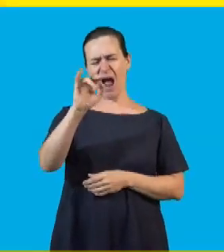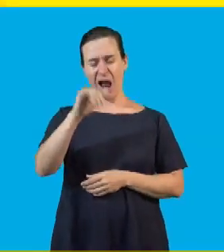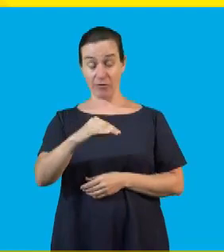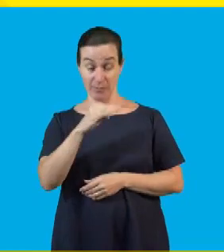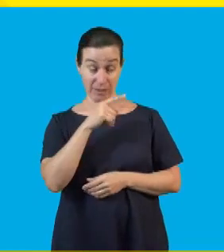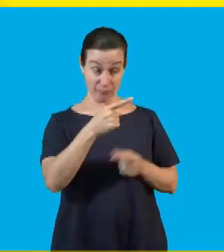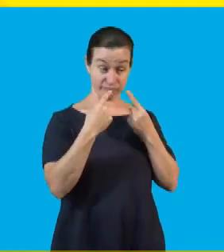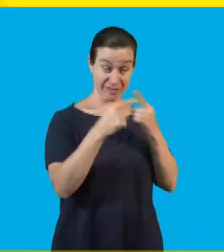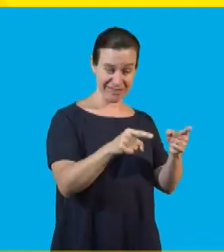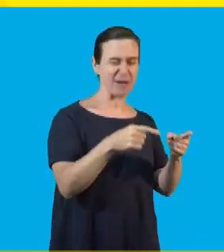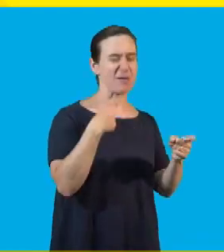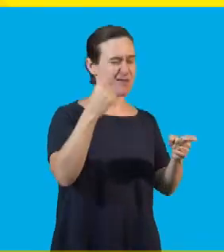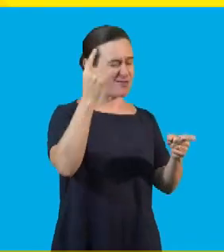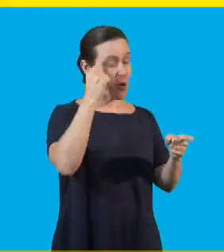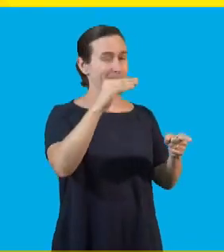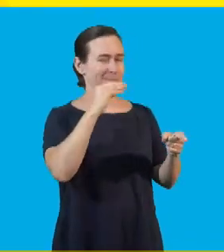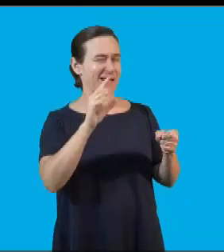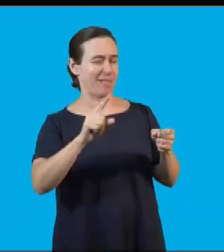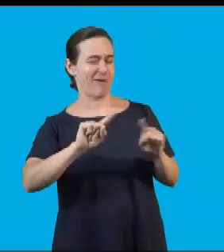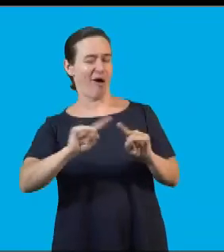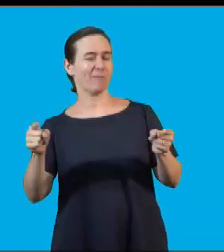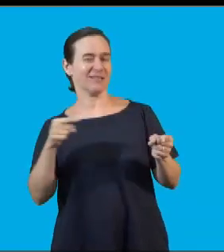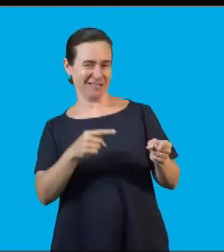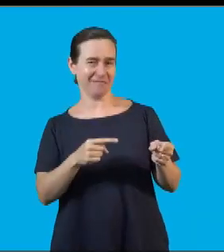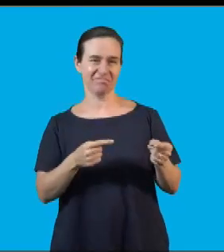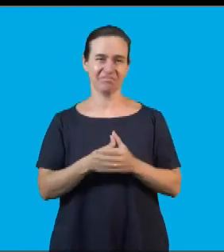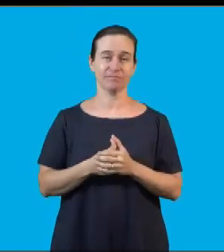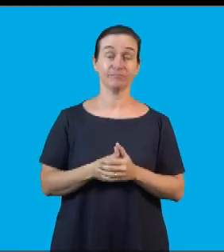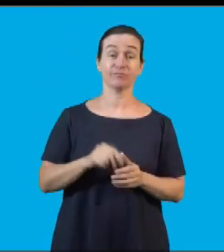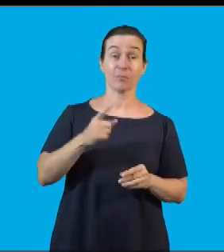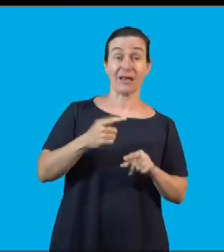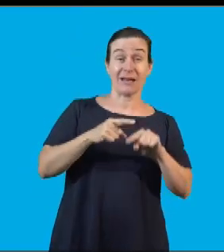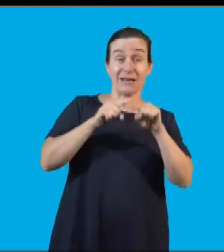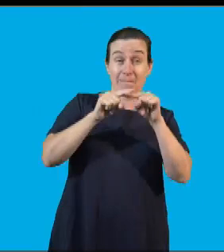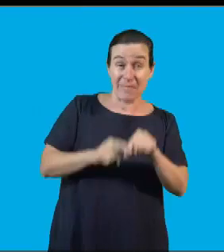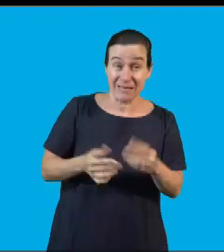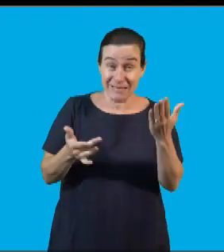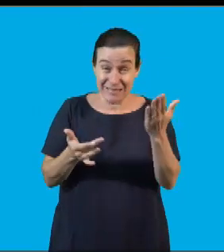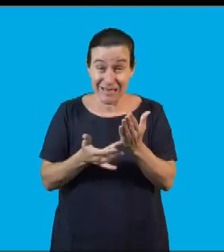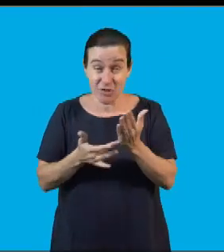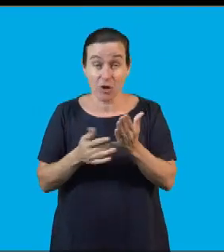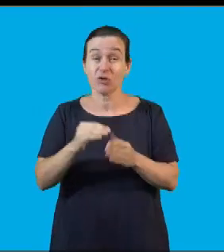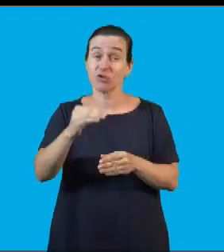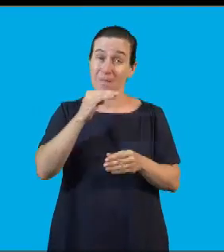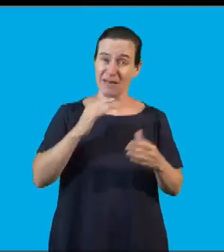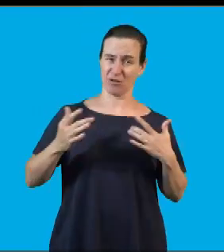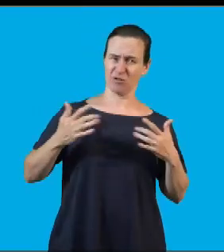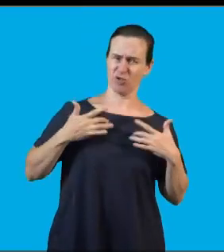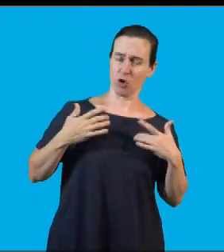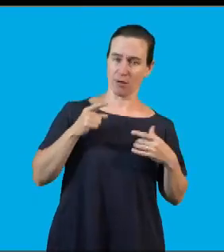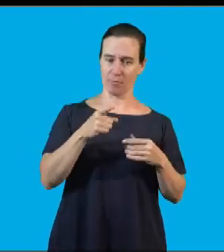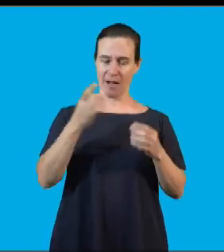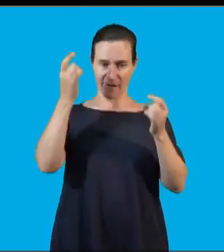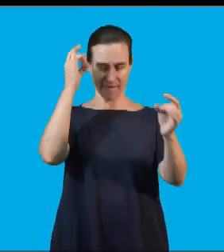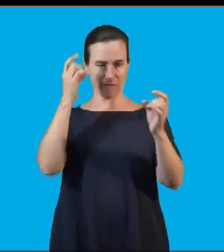meant is stated. So we're looking at the paragraph. The reliance on technology raises concerns about data security.